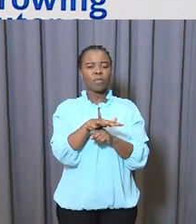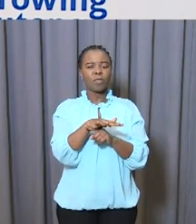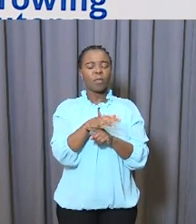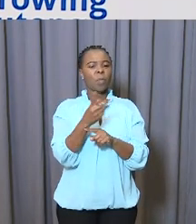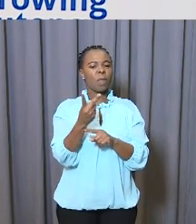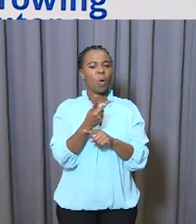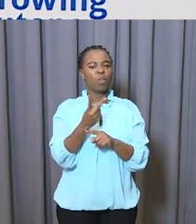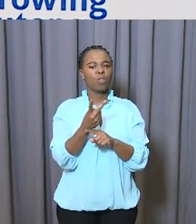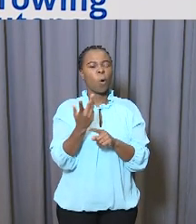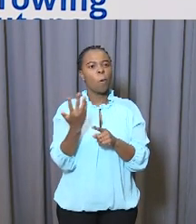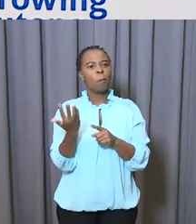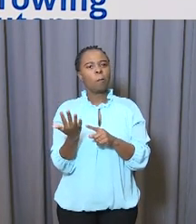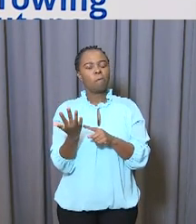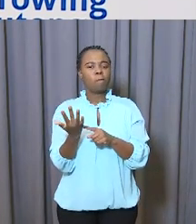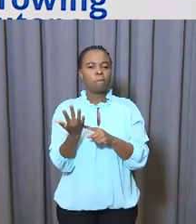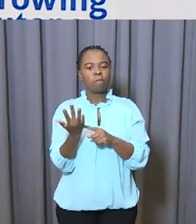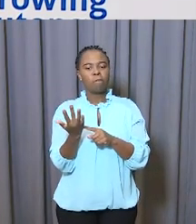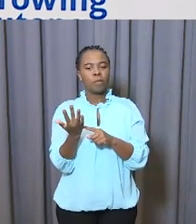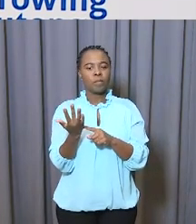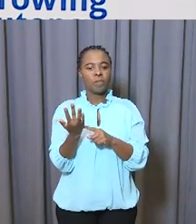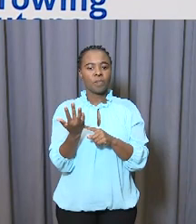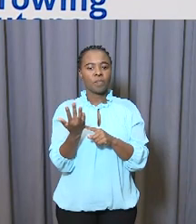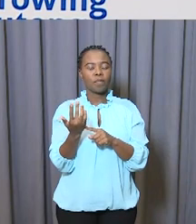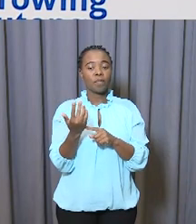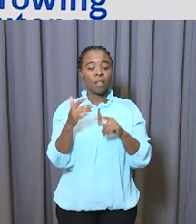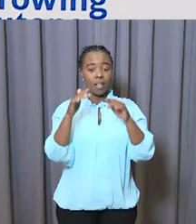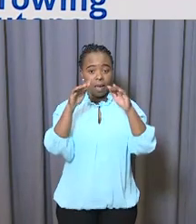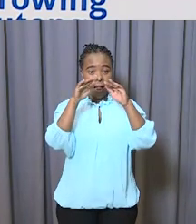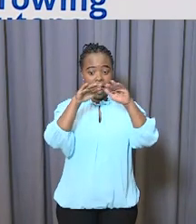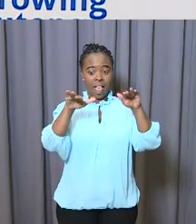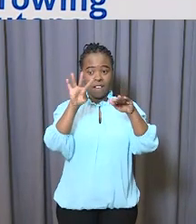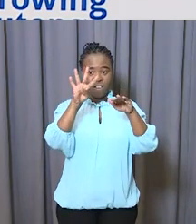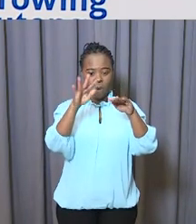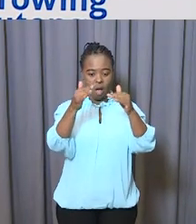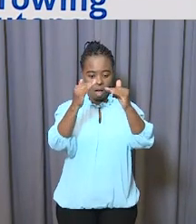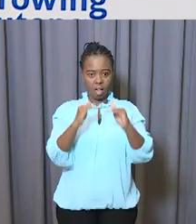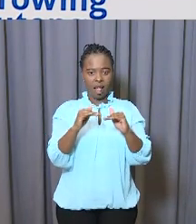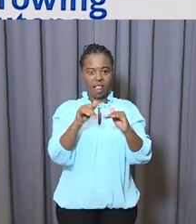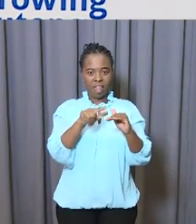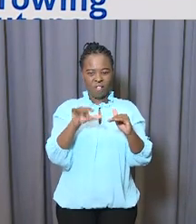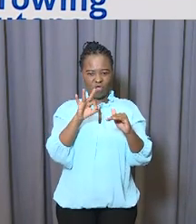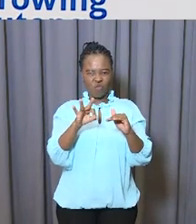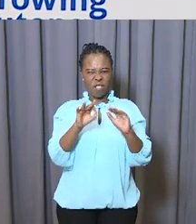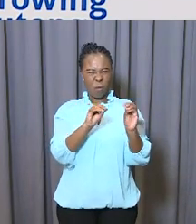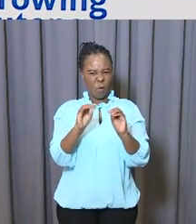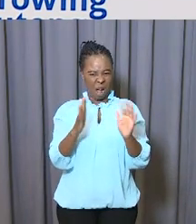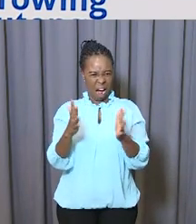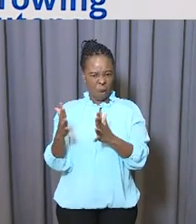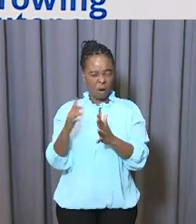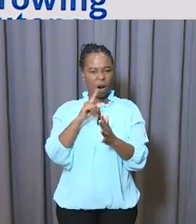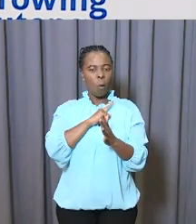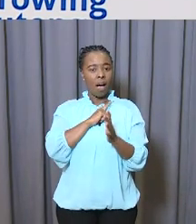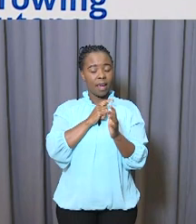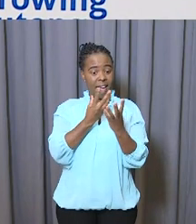of how are we going to move from level 3 to level 4, because there is a particular criteria that